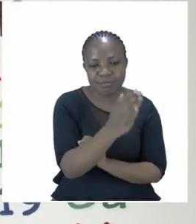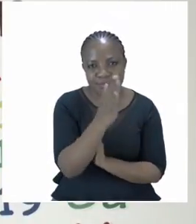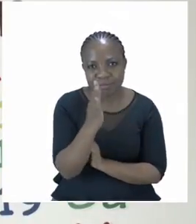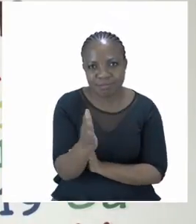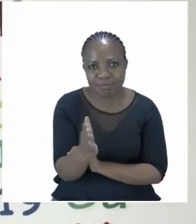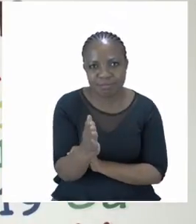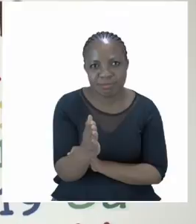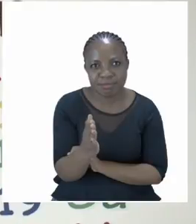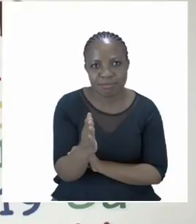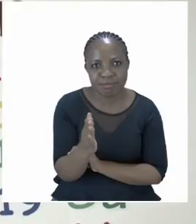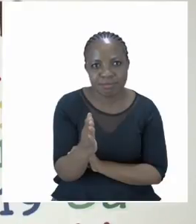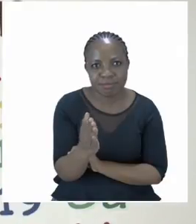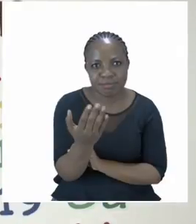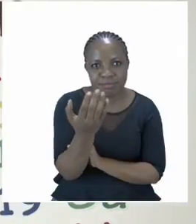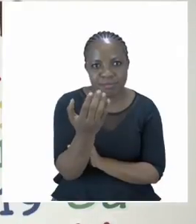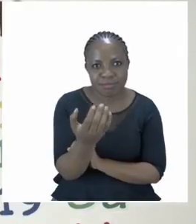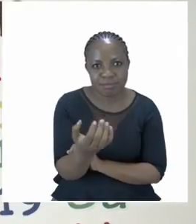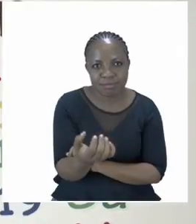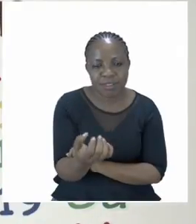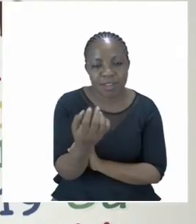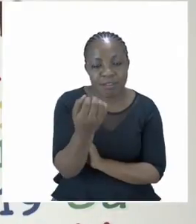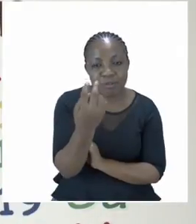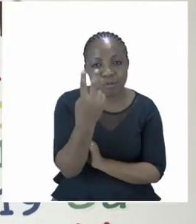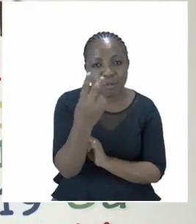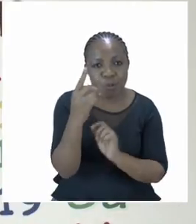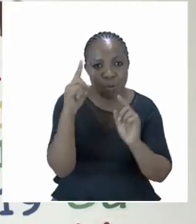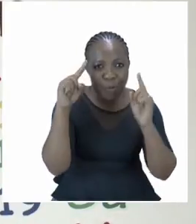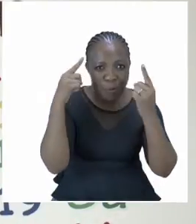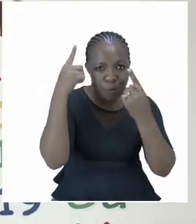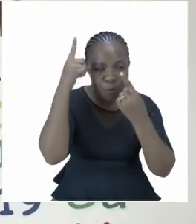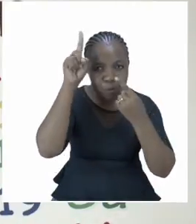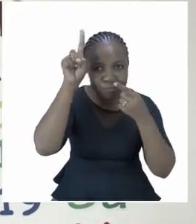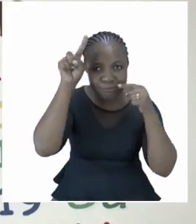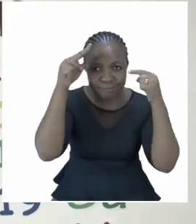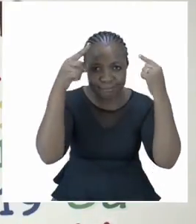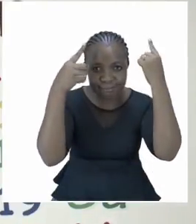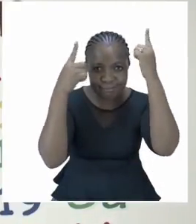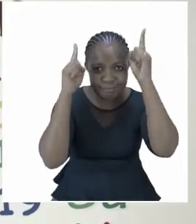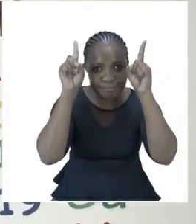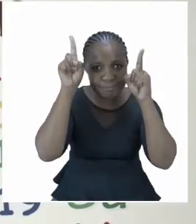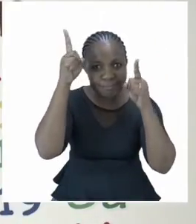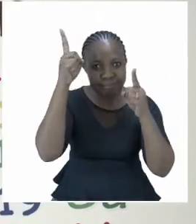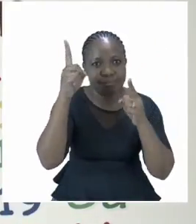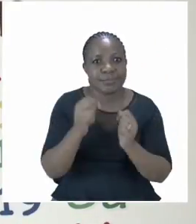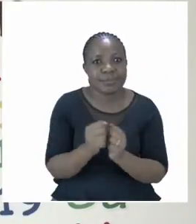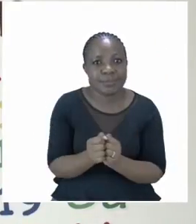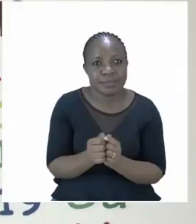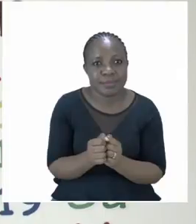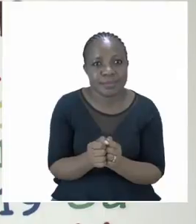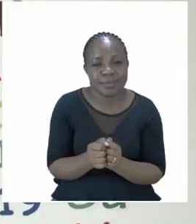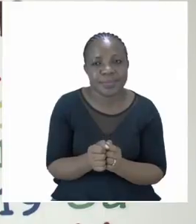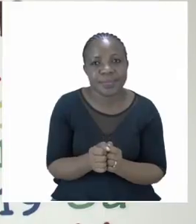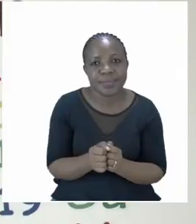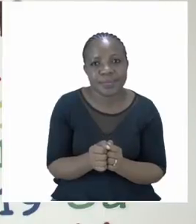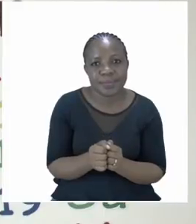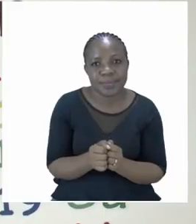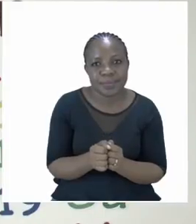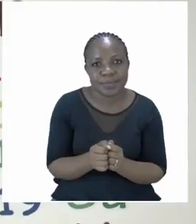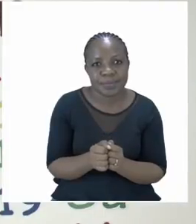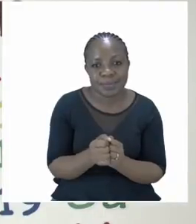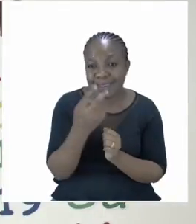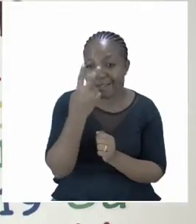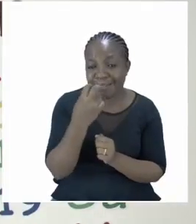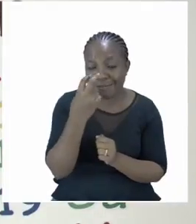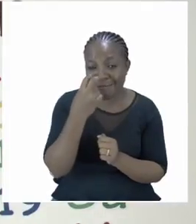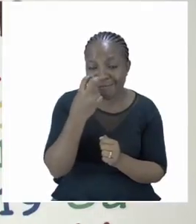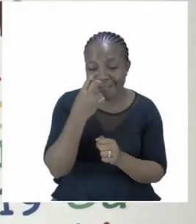have two reindeer. Let's make the horns of a reindeer. Now they look really funny.